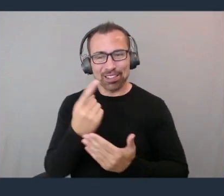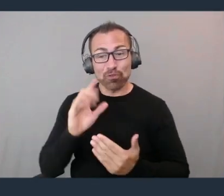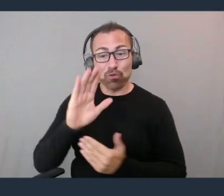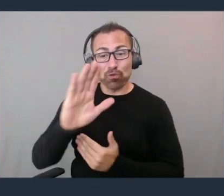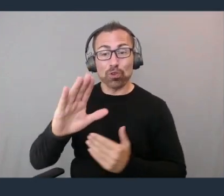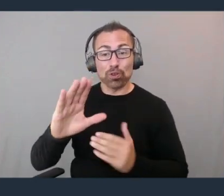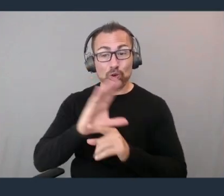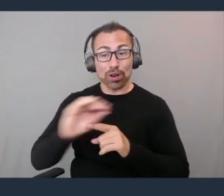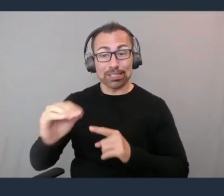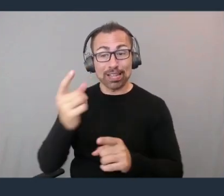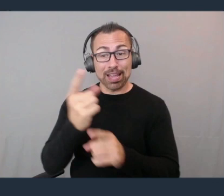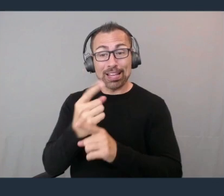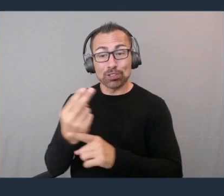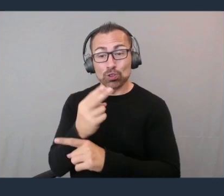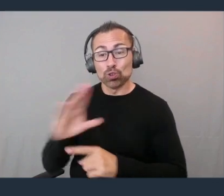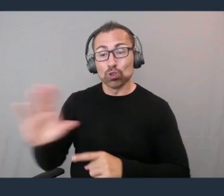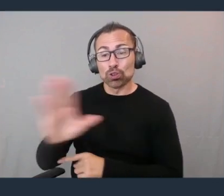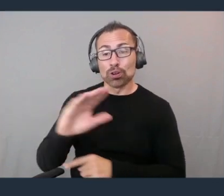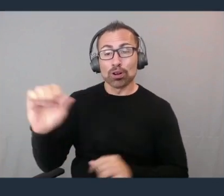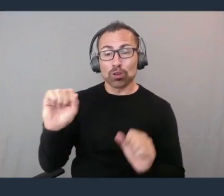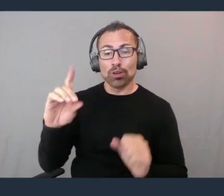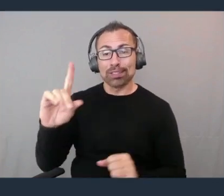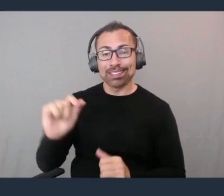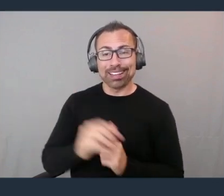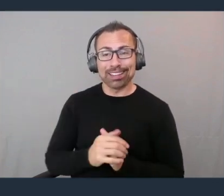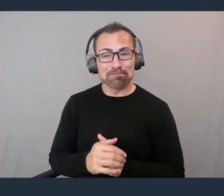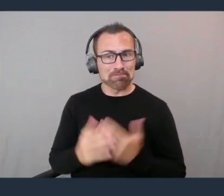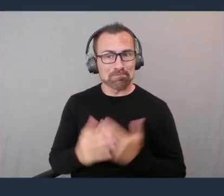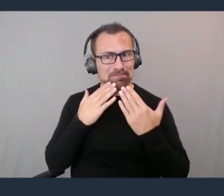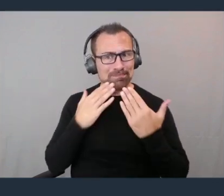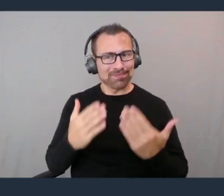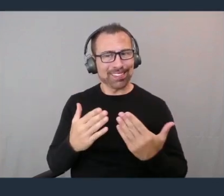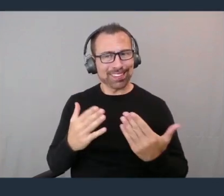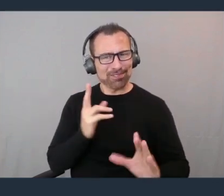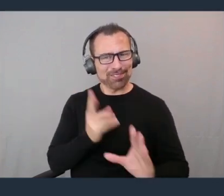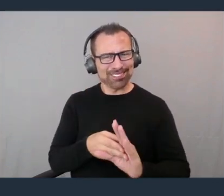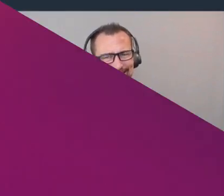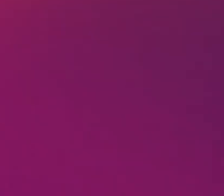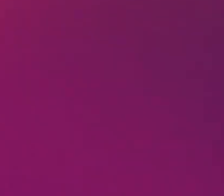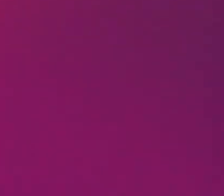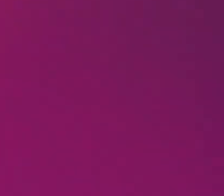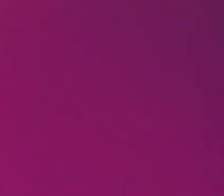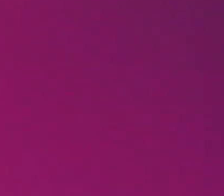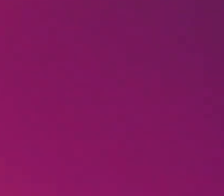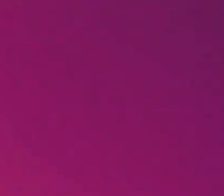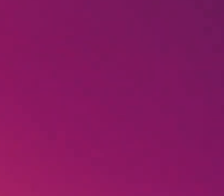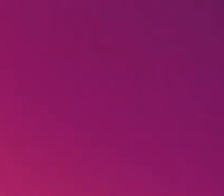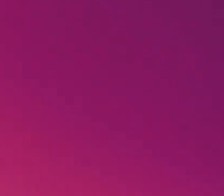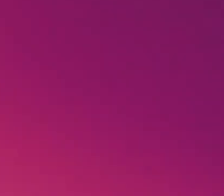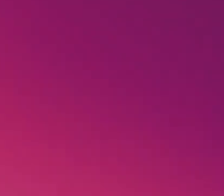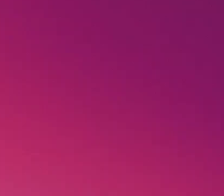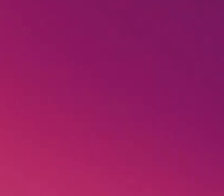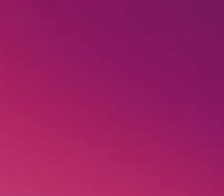you put your cold data to use. Thank you for joining me today. Have a great rest of your day.